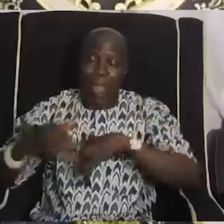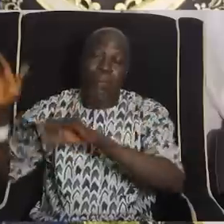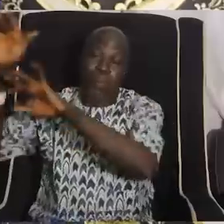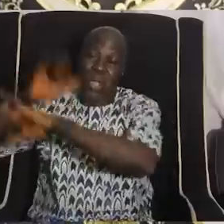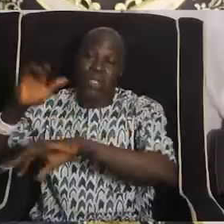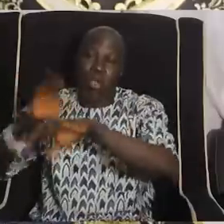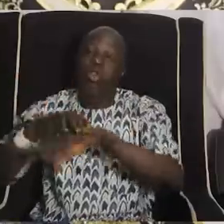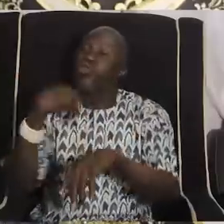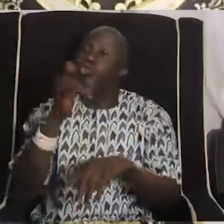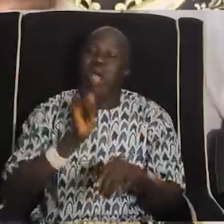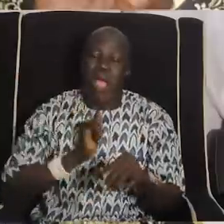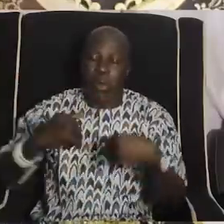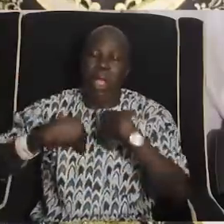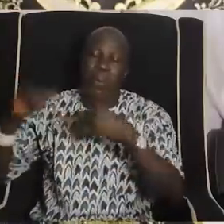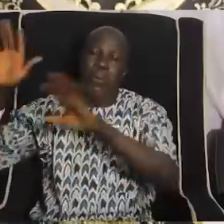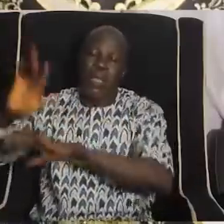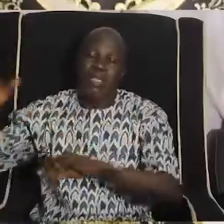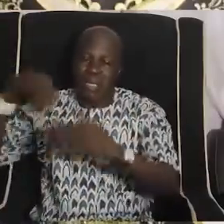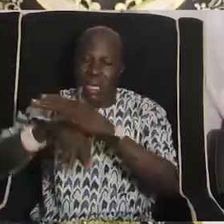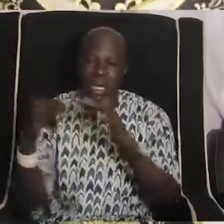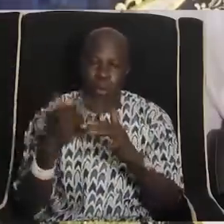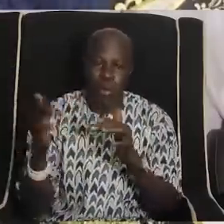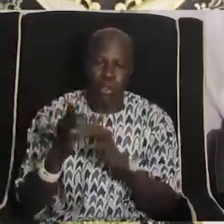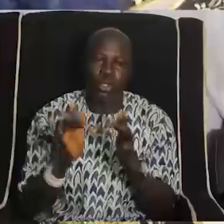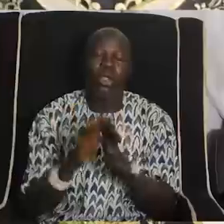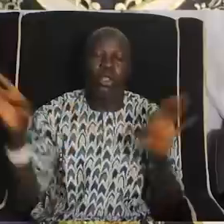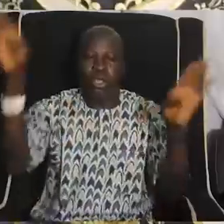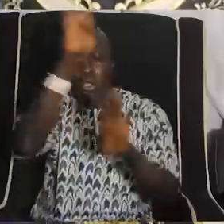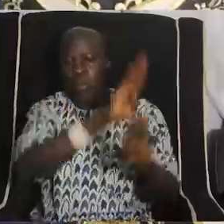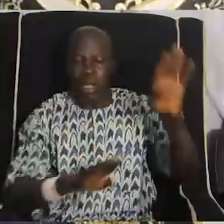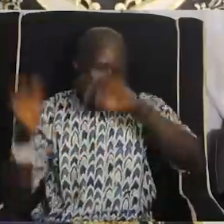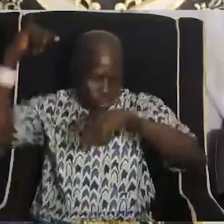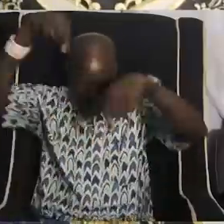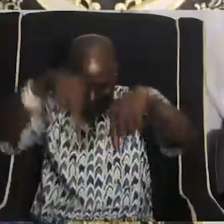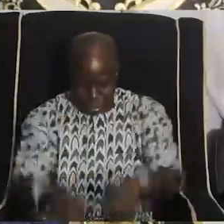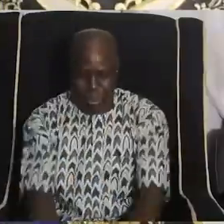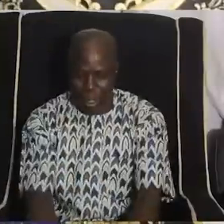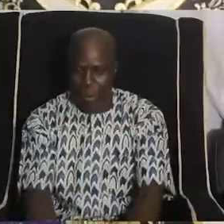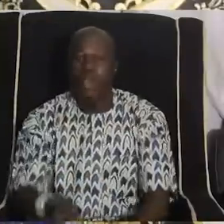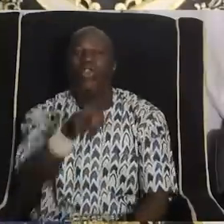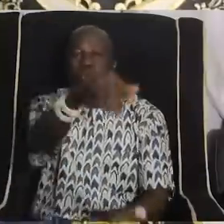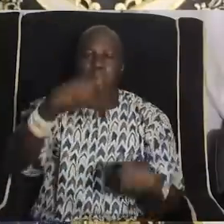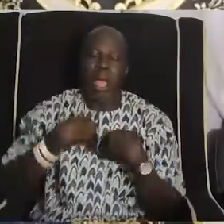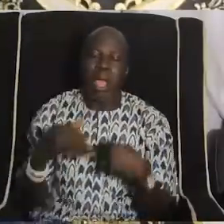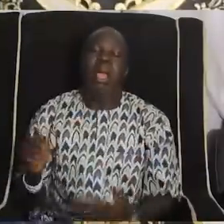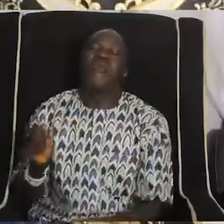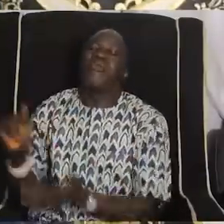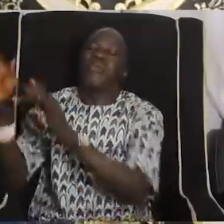we have master on whom I will have mercy. Loruko Jesu. In the name of Jesus. Ogun yen ma wole. Amen. That battle will be won. Wa de ra anugba.